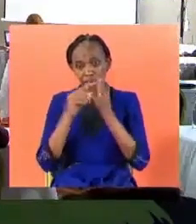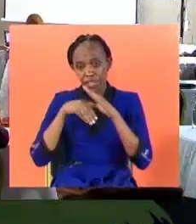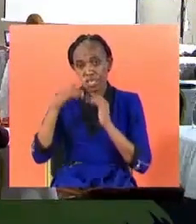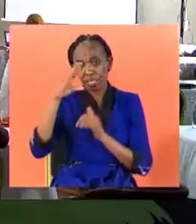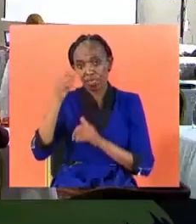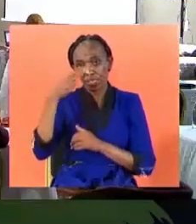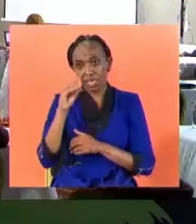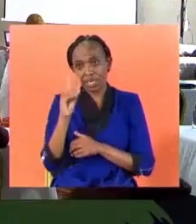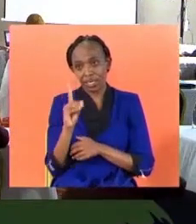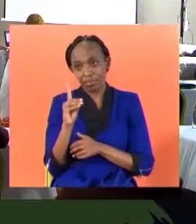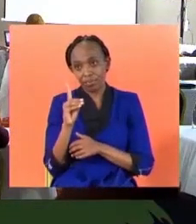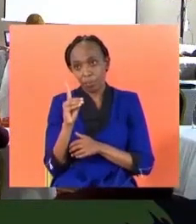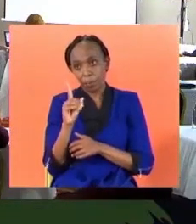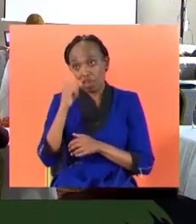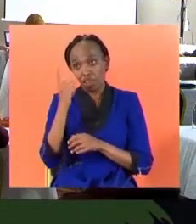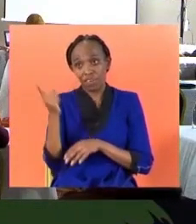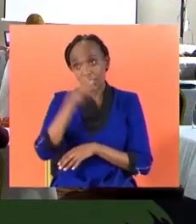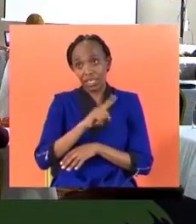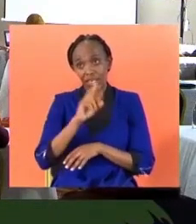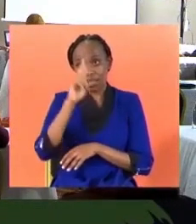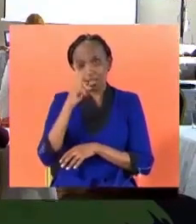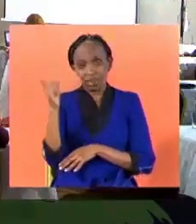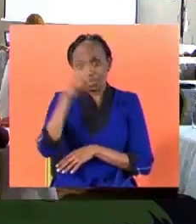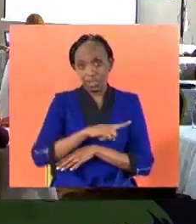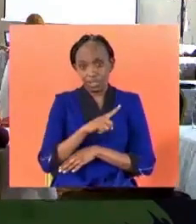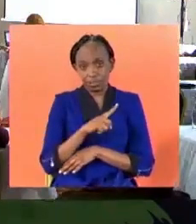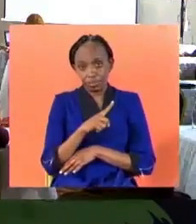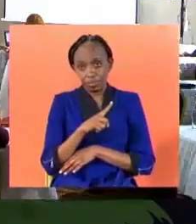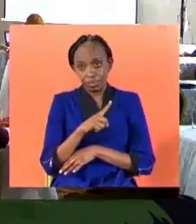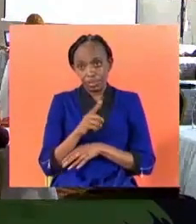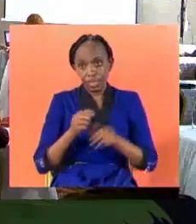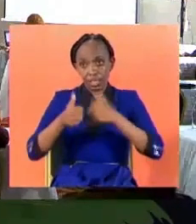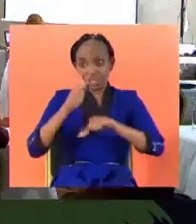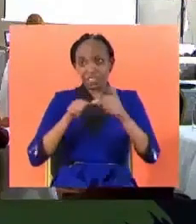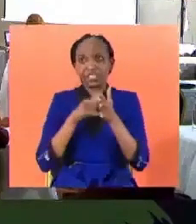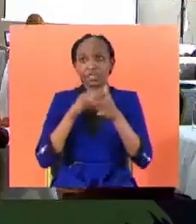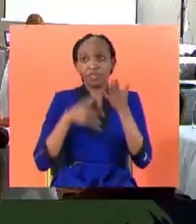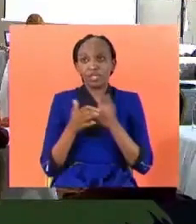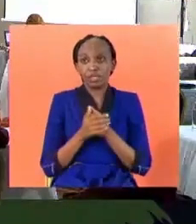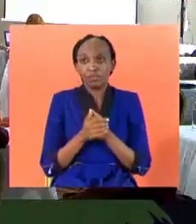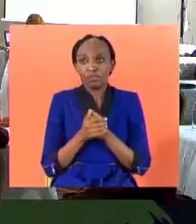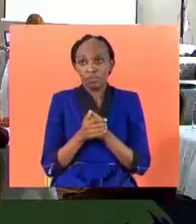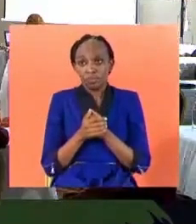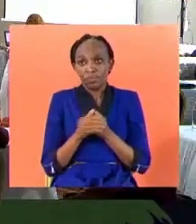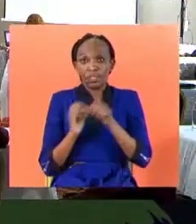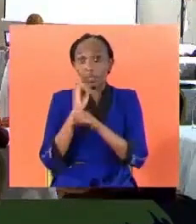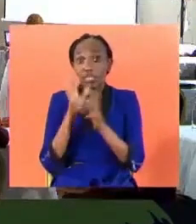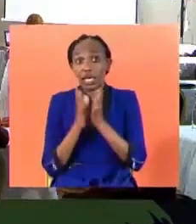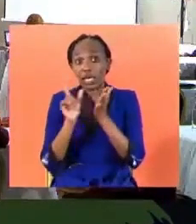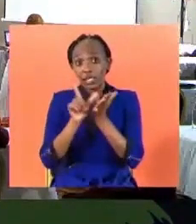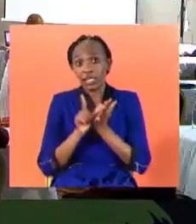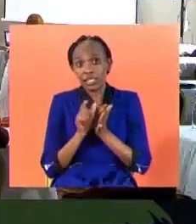is the first day. Now for the second day, activities were about the media and debt,